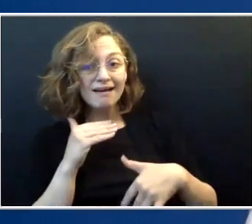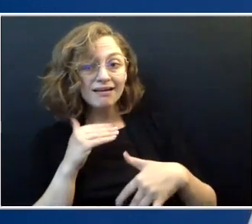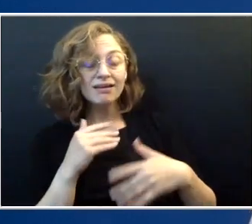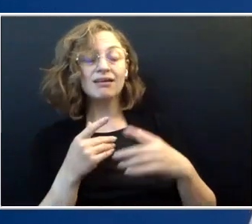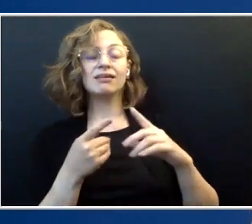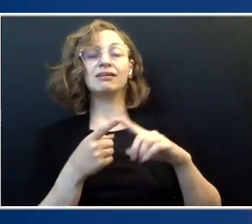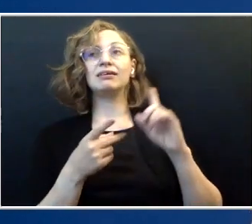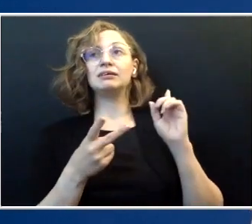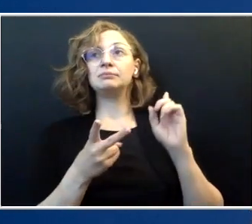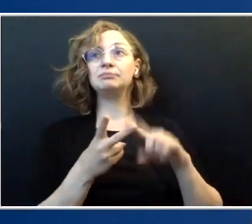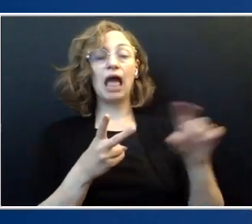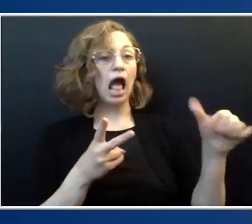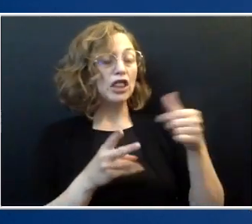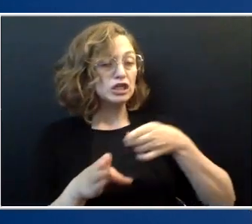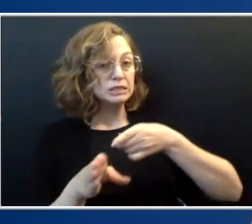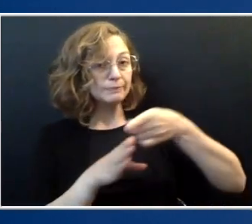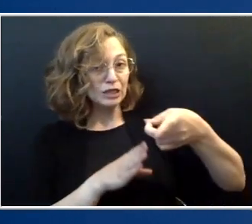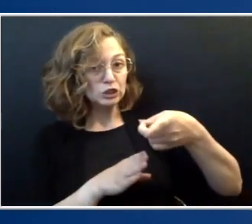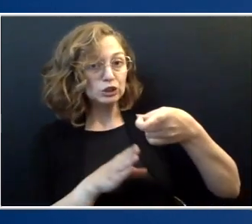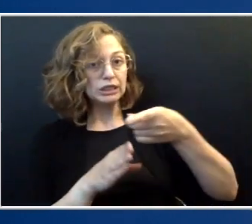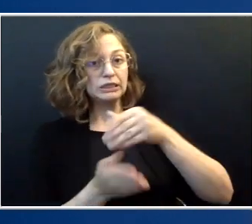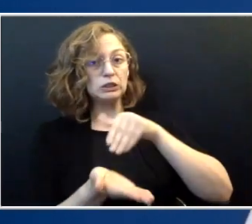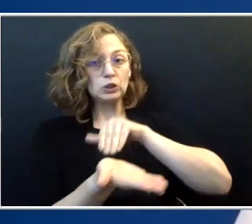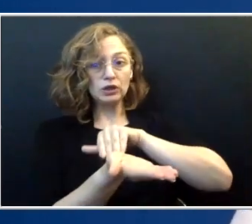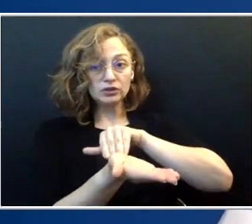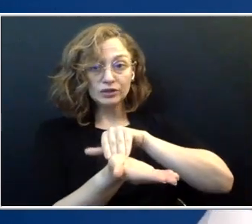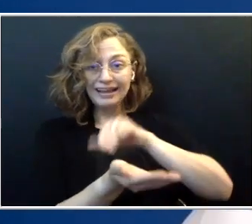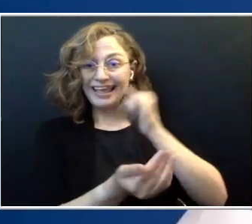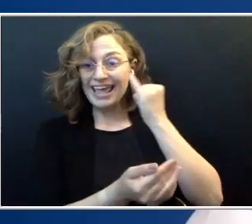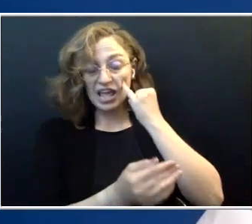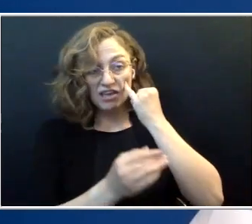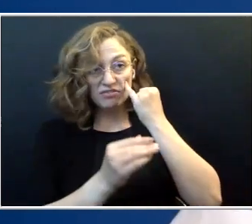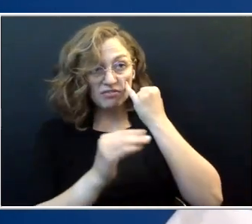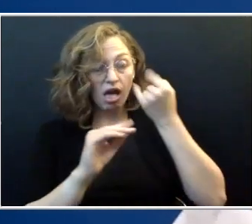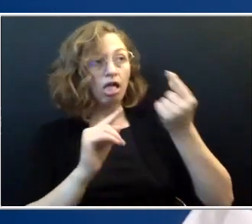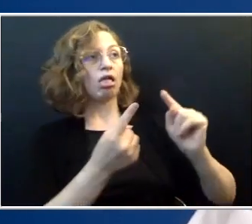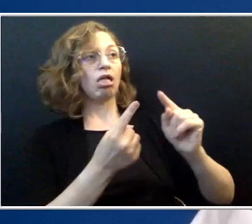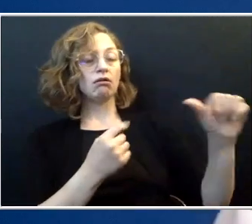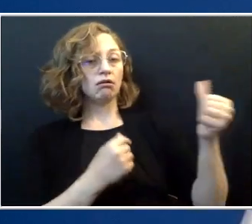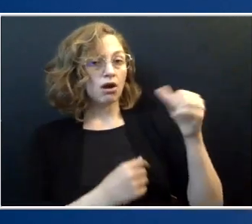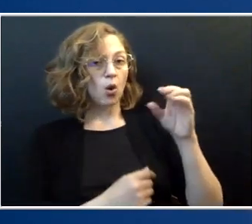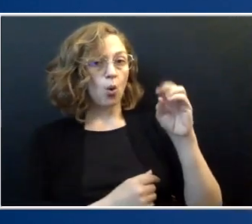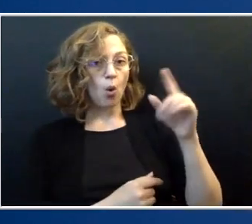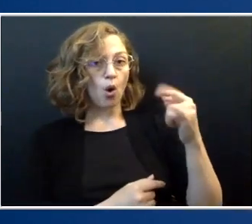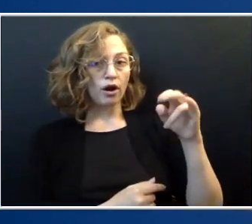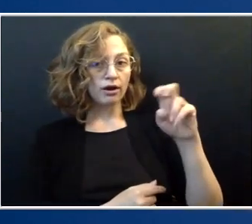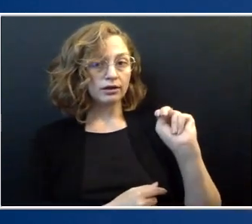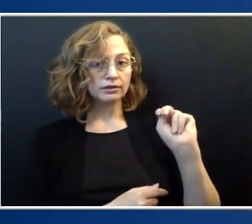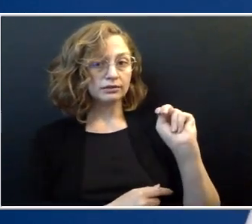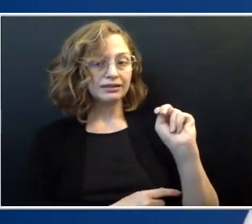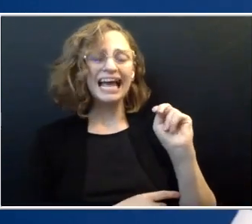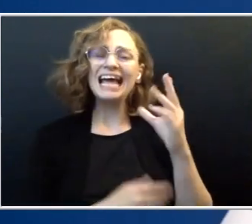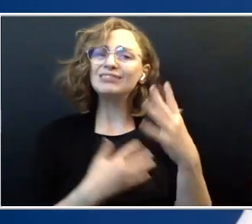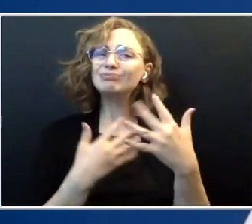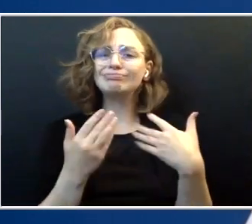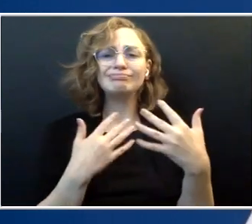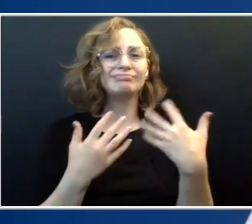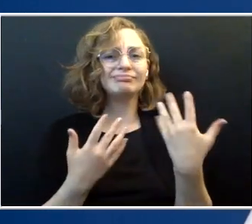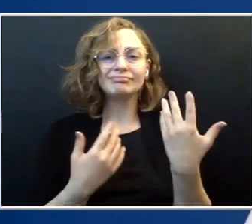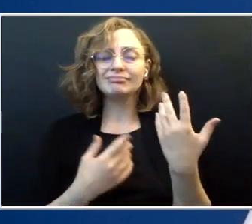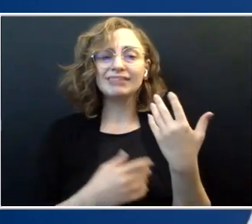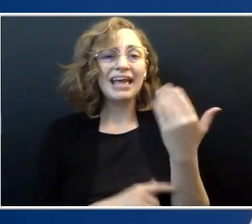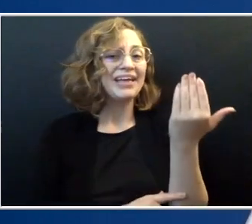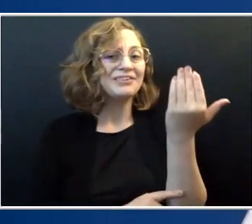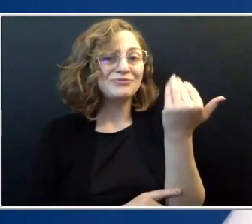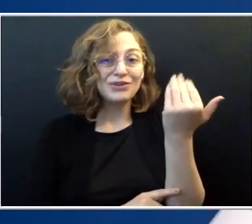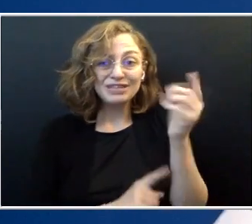an injury with external organs. You don't have those, and you're even 15 minutes from a place that does have those